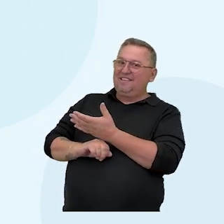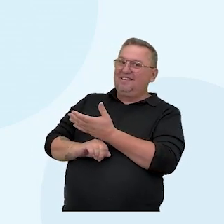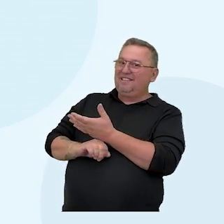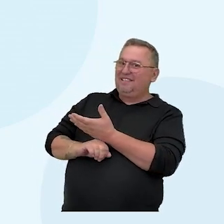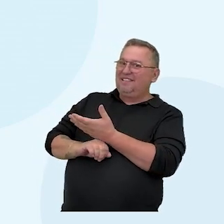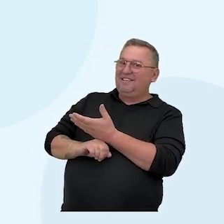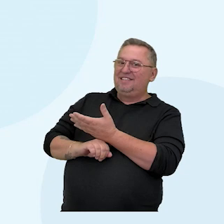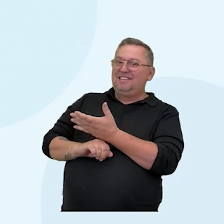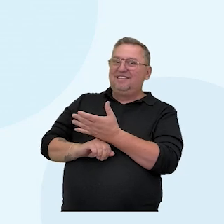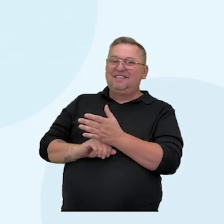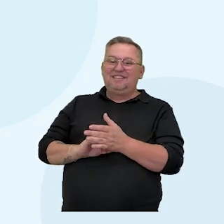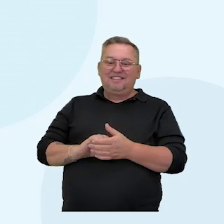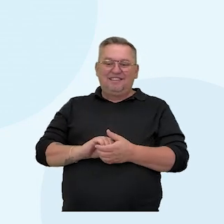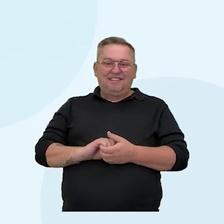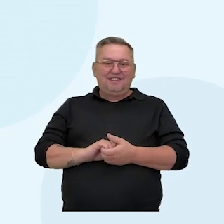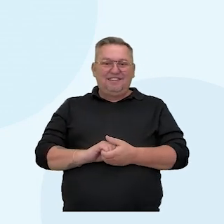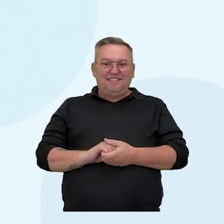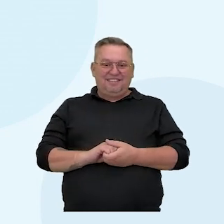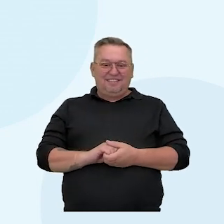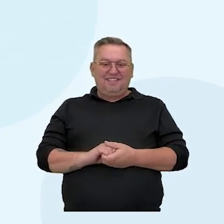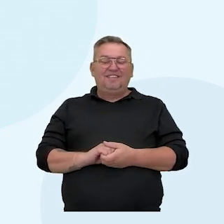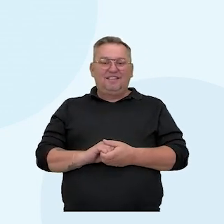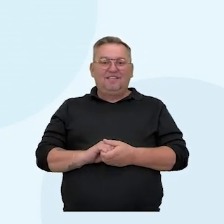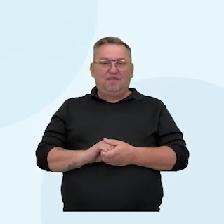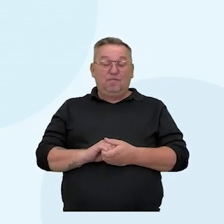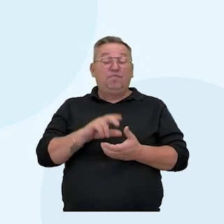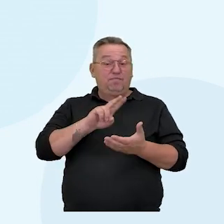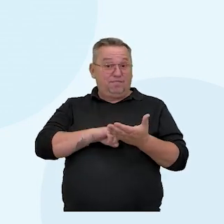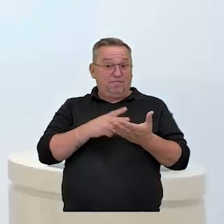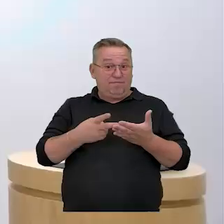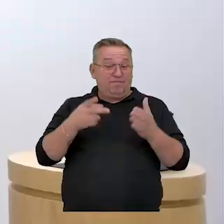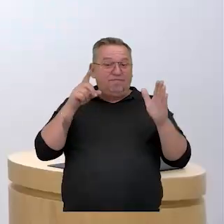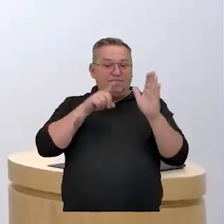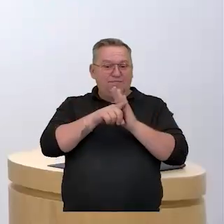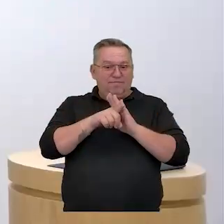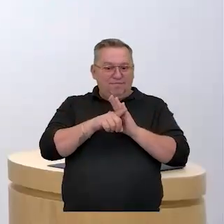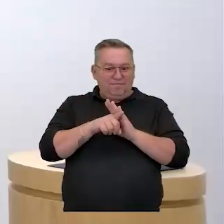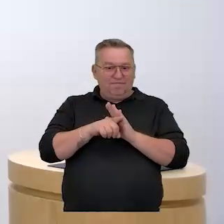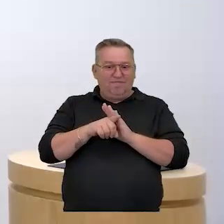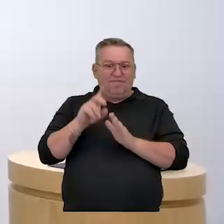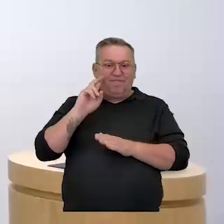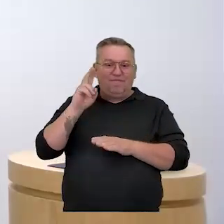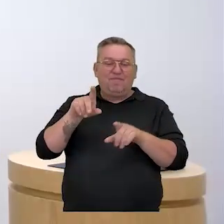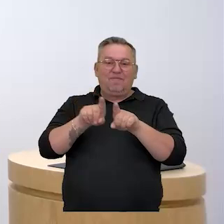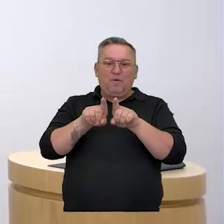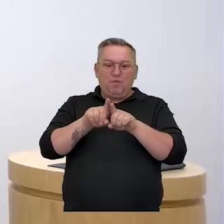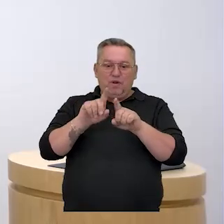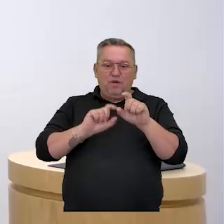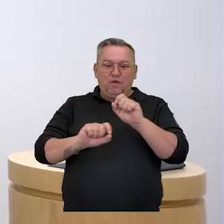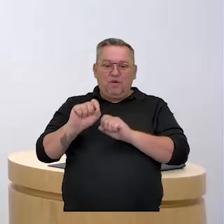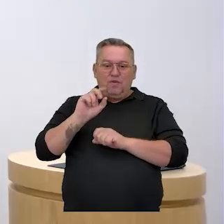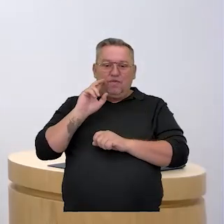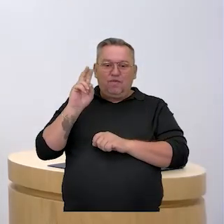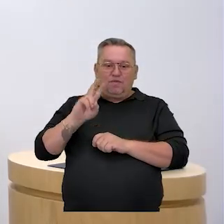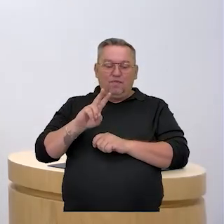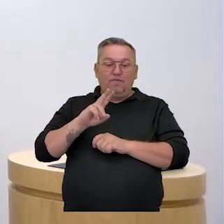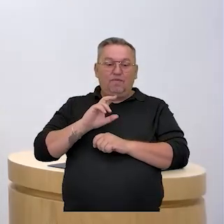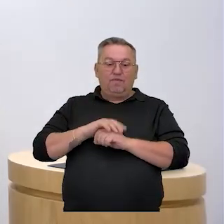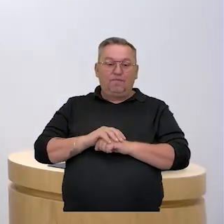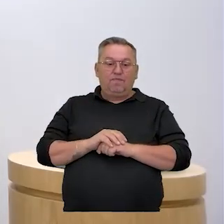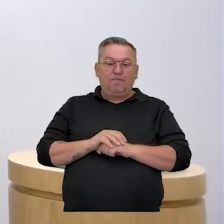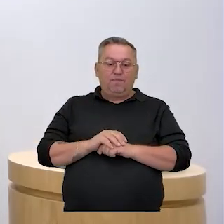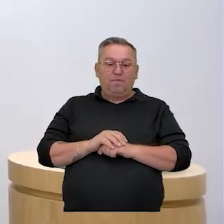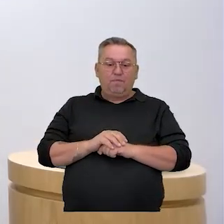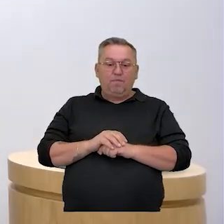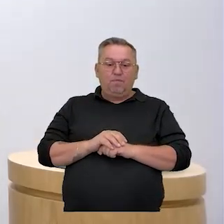their childhood? Então vamos lá. Então eu já traduzi as perguntas, trabalhamos a pronúncia, expliquei uma por uma. Vamos para a segunda parte. Olha